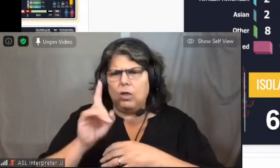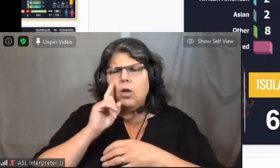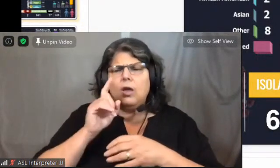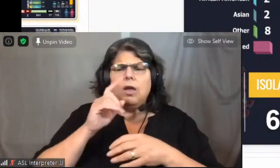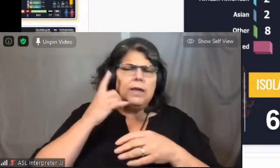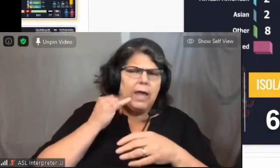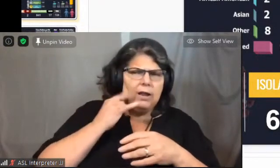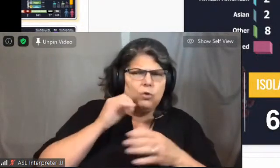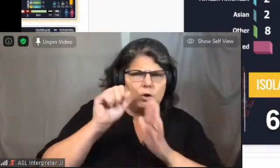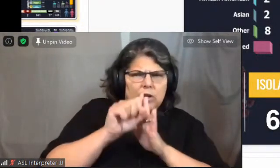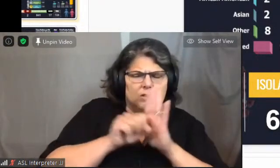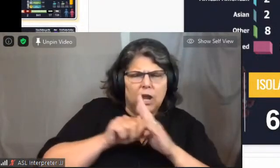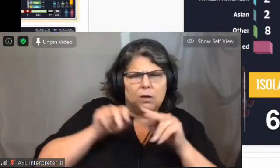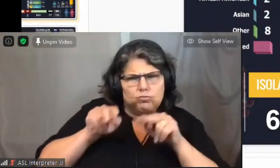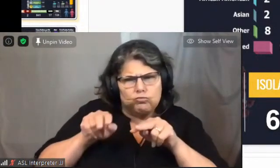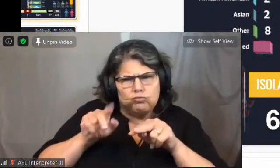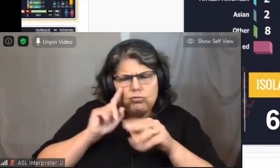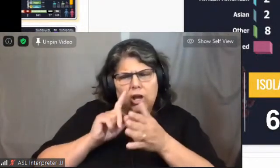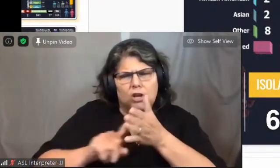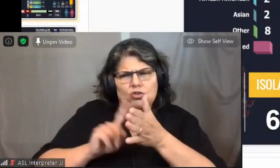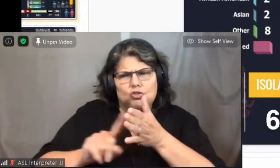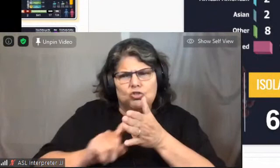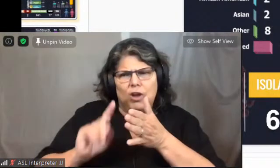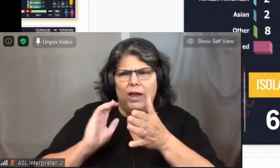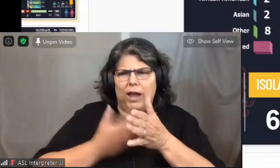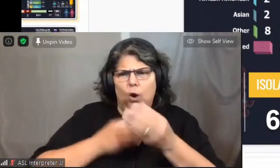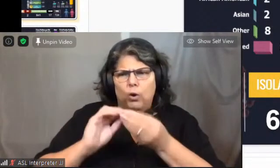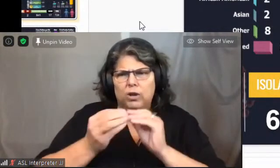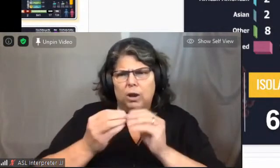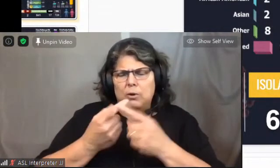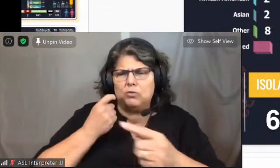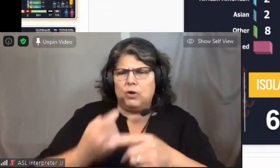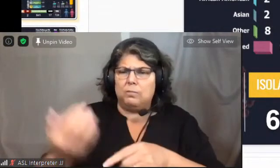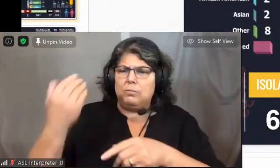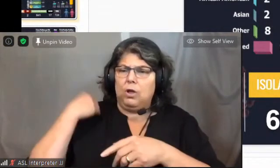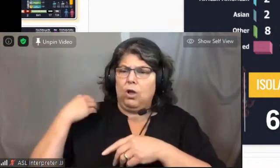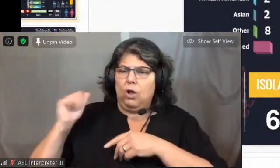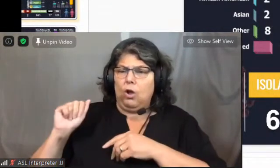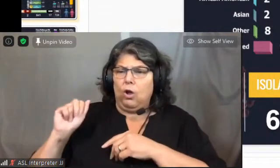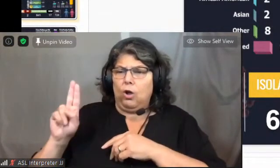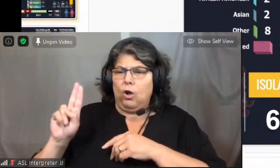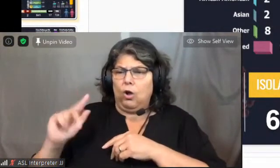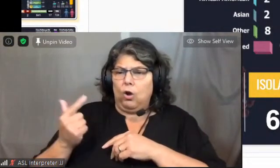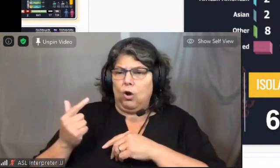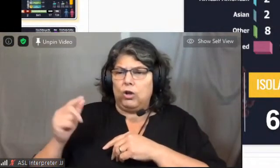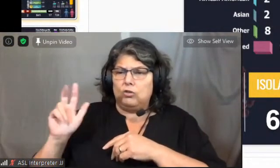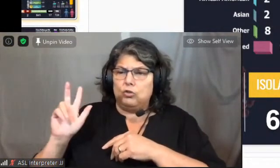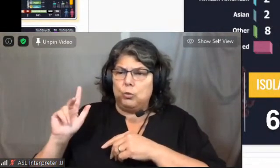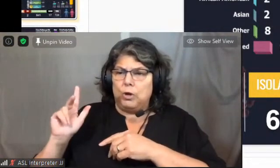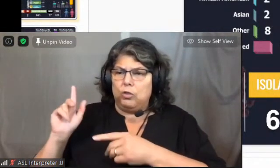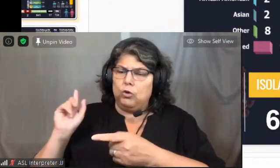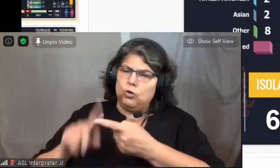And they'll be looking back at August 23rd to August 29th. So that's how this works.